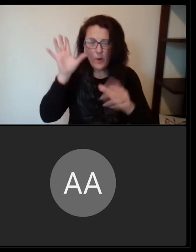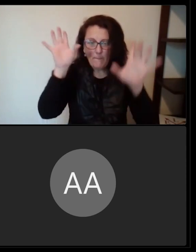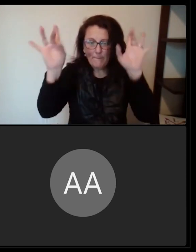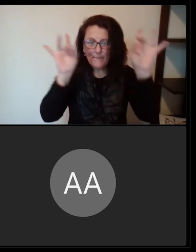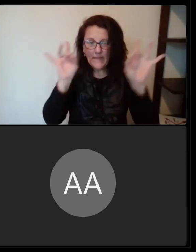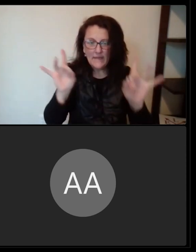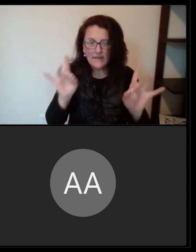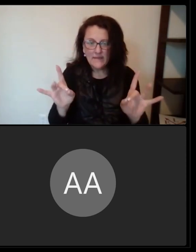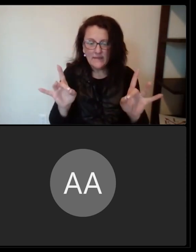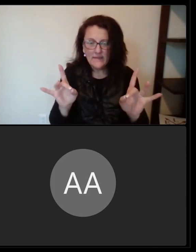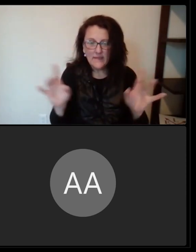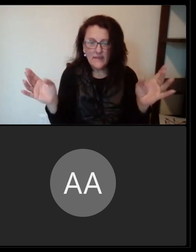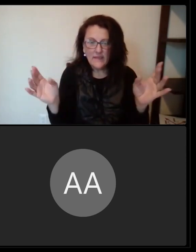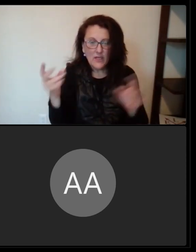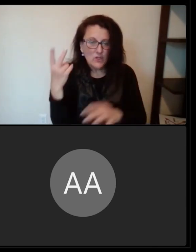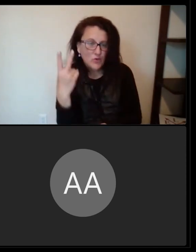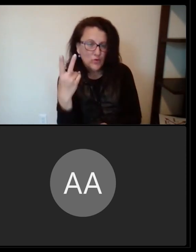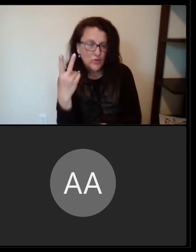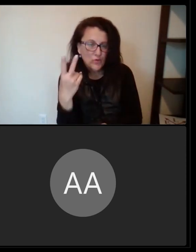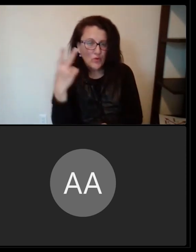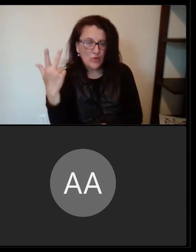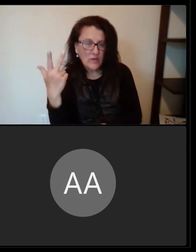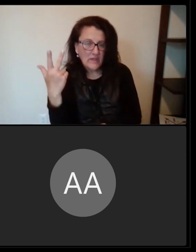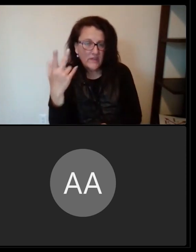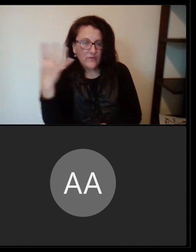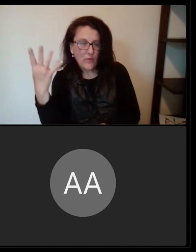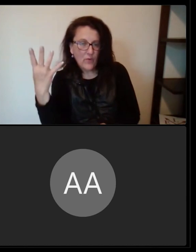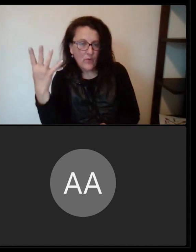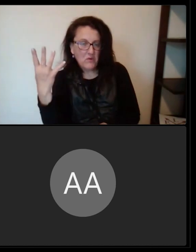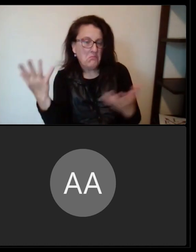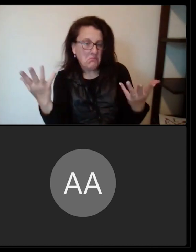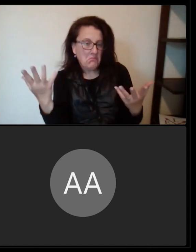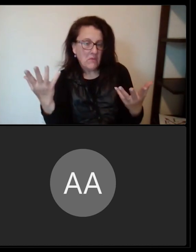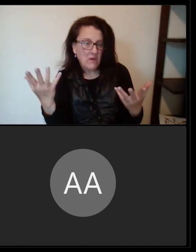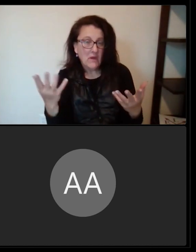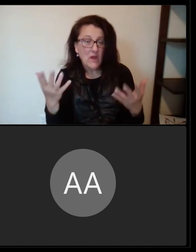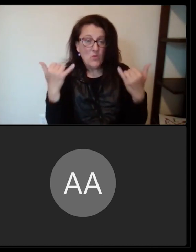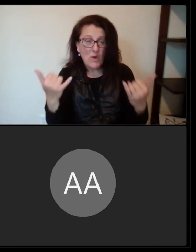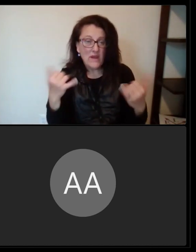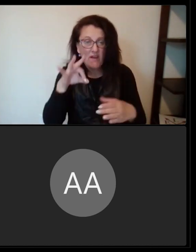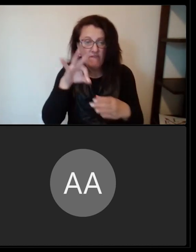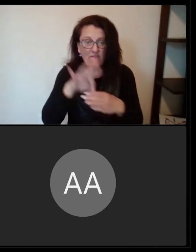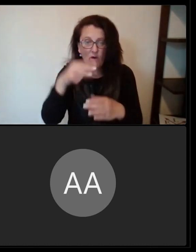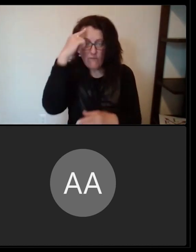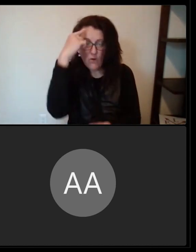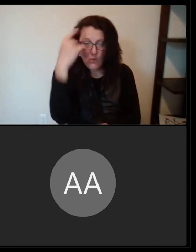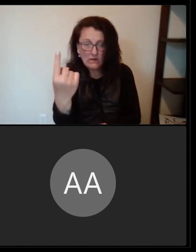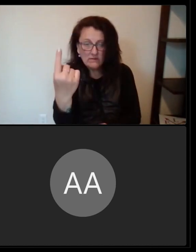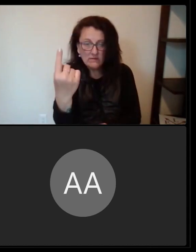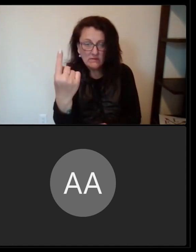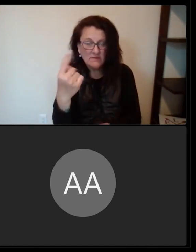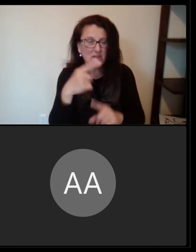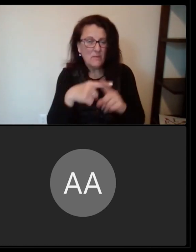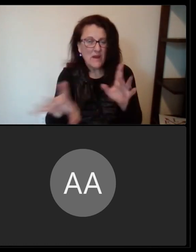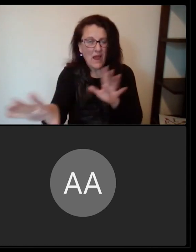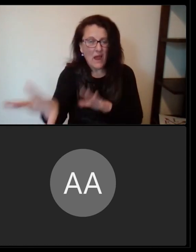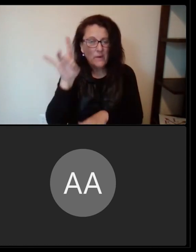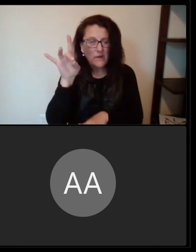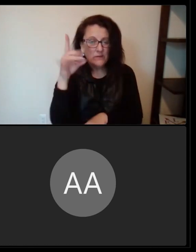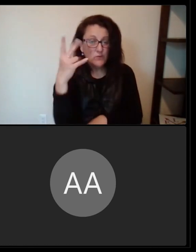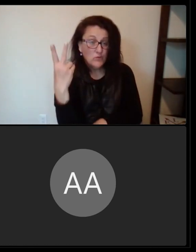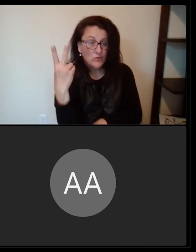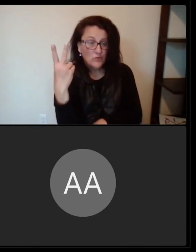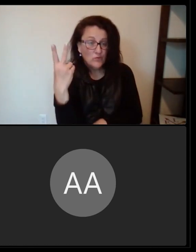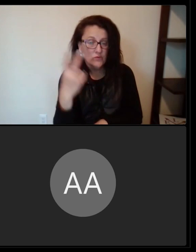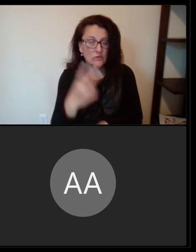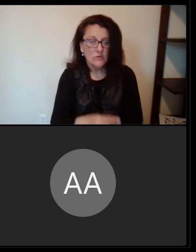selecting vote for two, vote for three, vote for four. In this case, I am doing it on a vote for one. I am selecting vote for two.